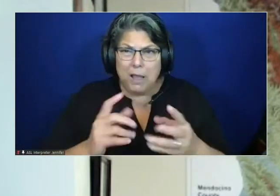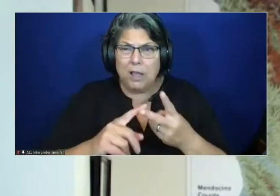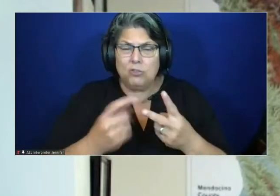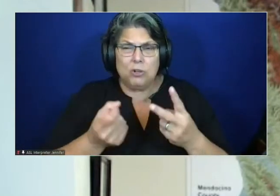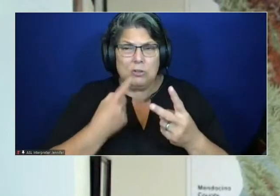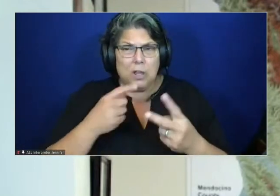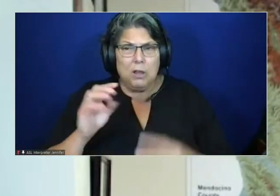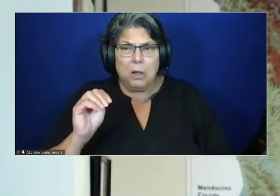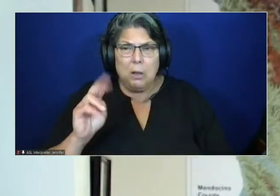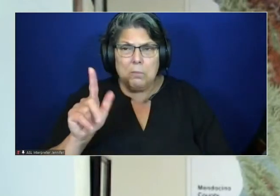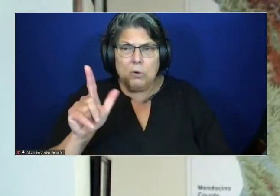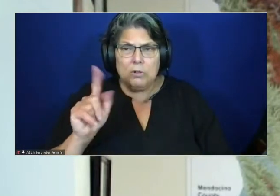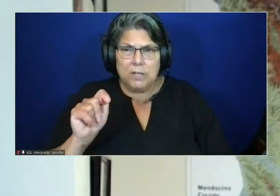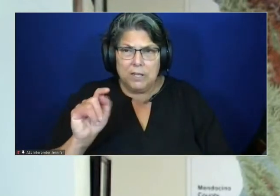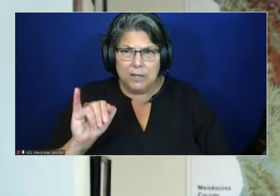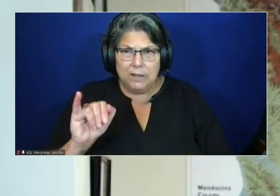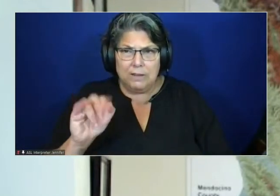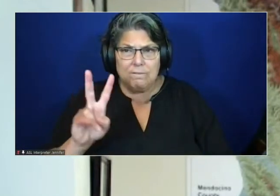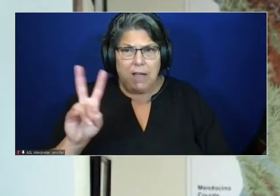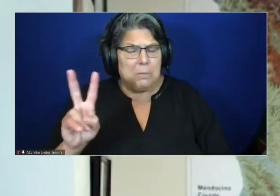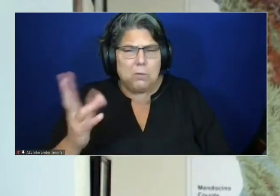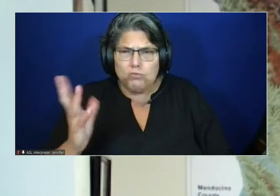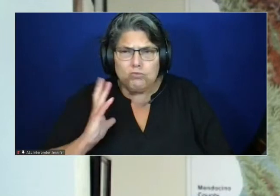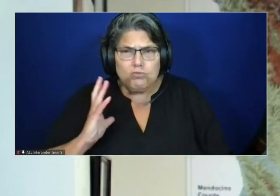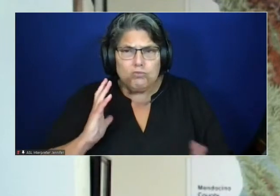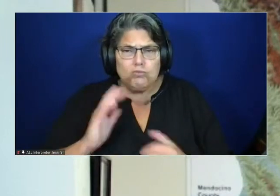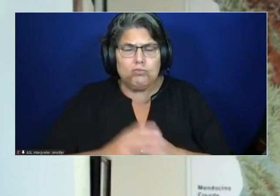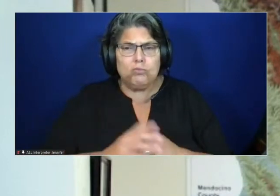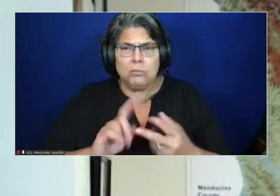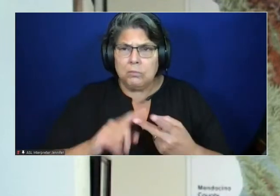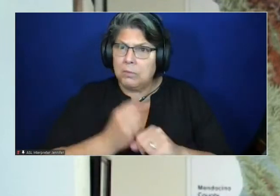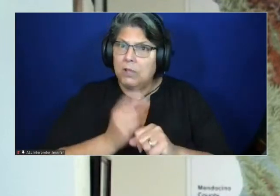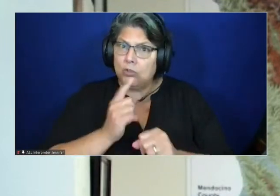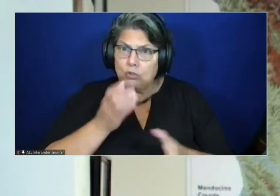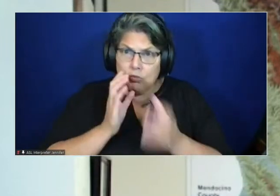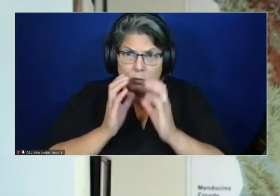think that there's no harm in that. Making sure you're hydrated.